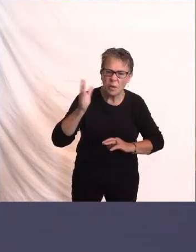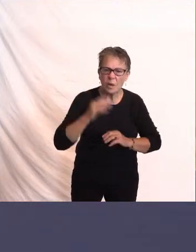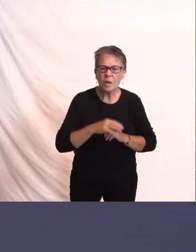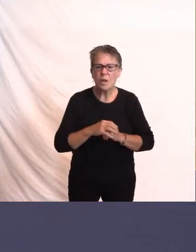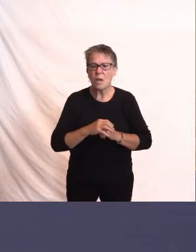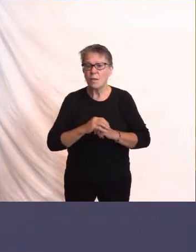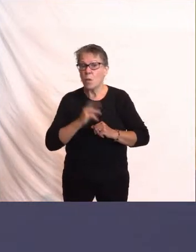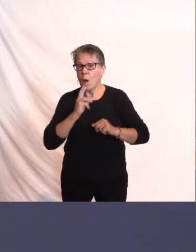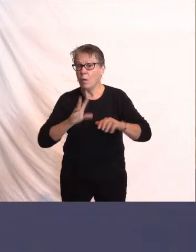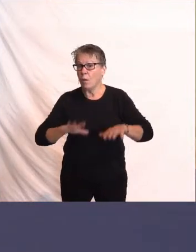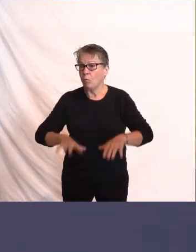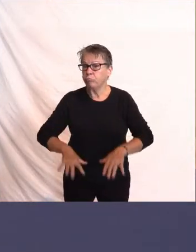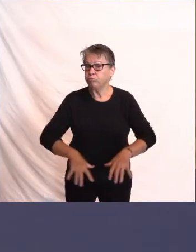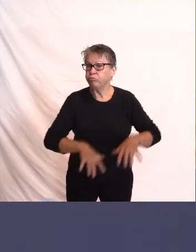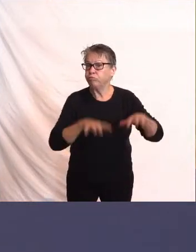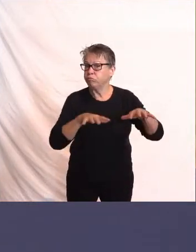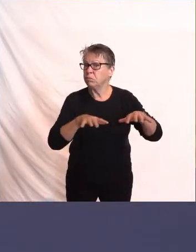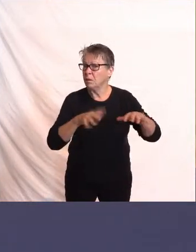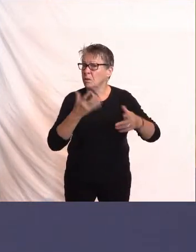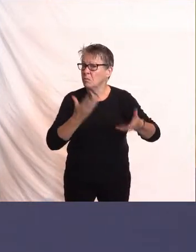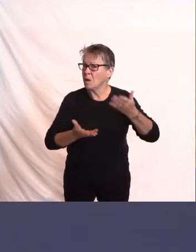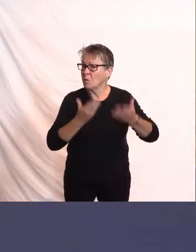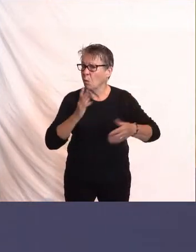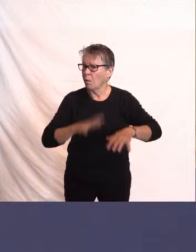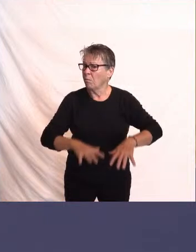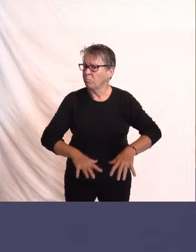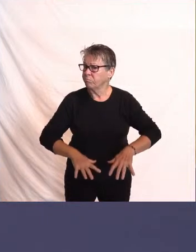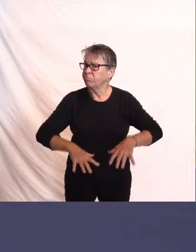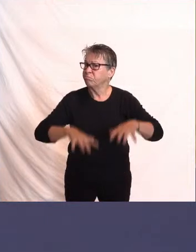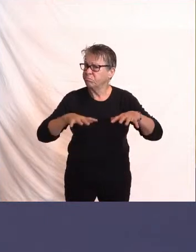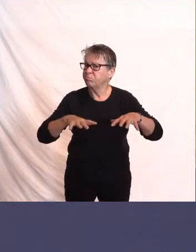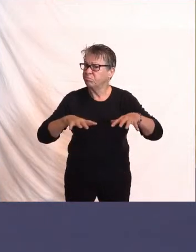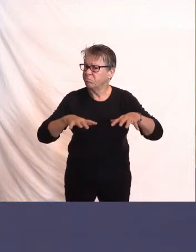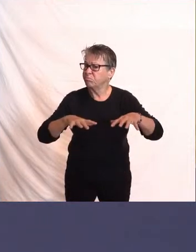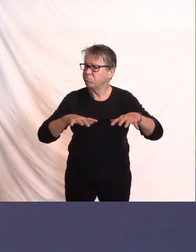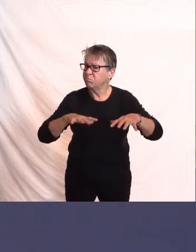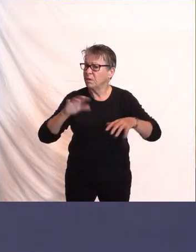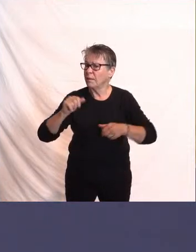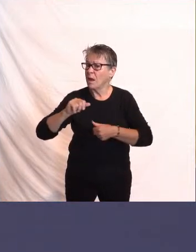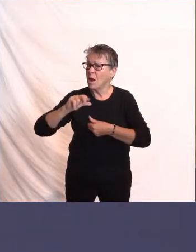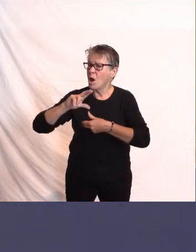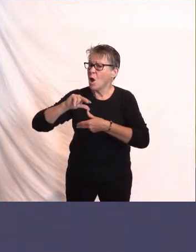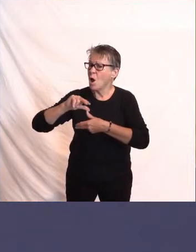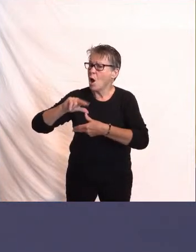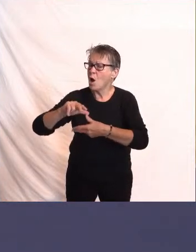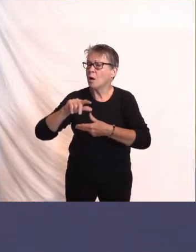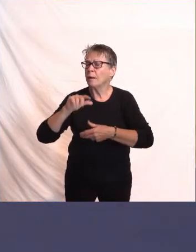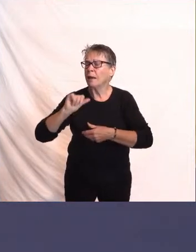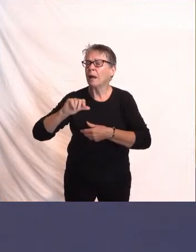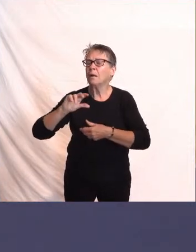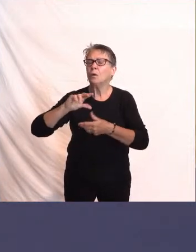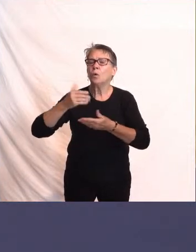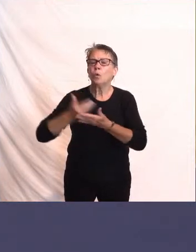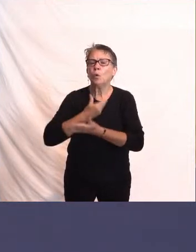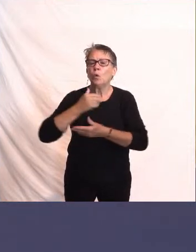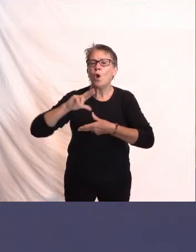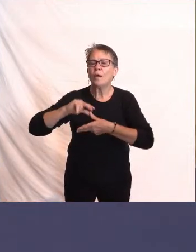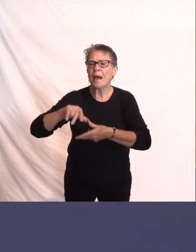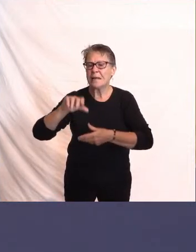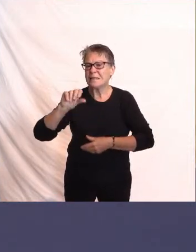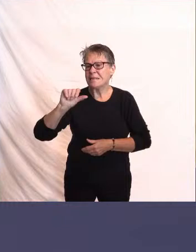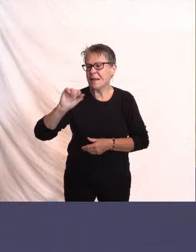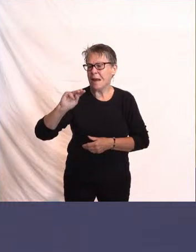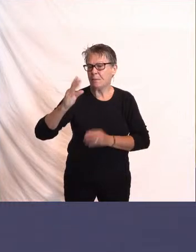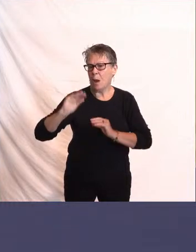and rip currents due to Hurricane Sam that's moving north. Victor at this time doesn't appear to have any impact to New Jersey, but